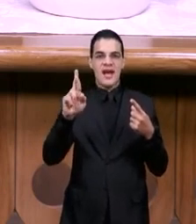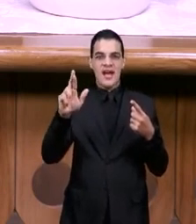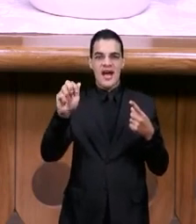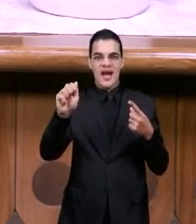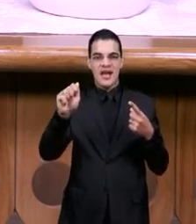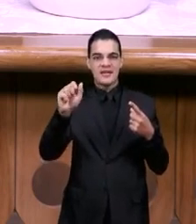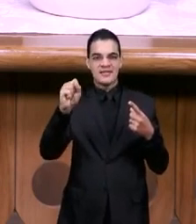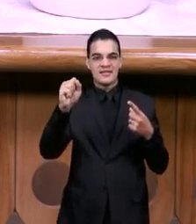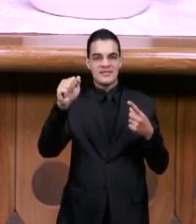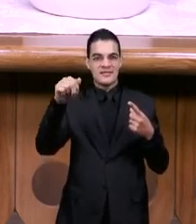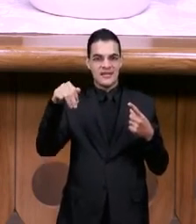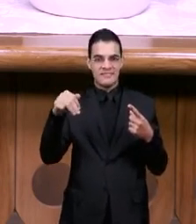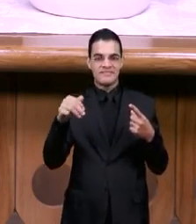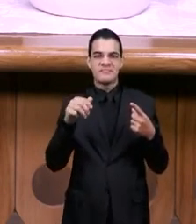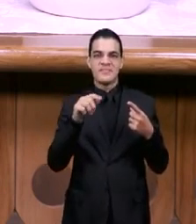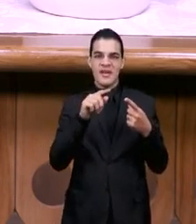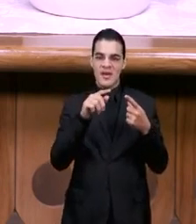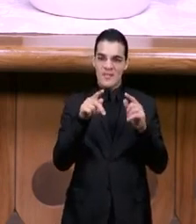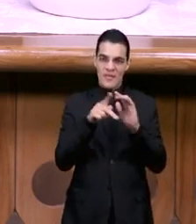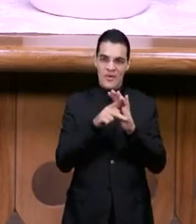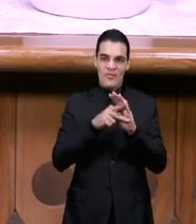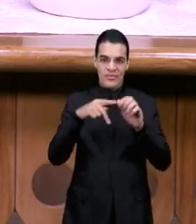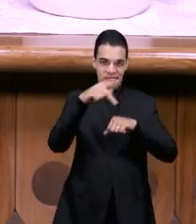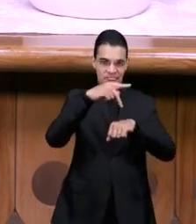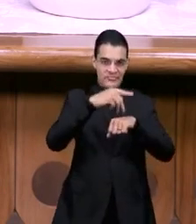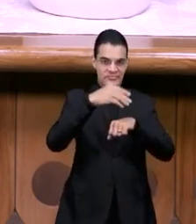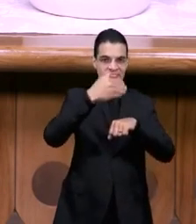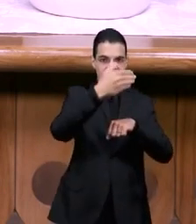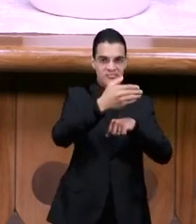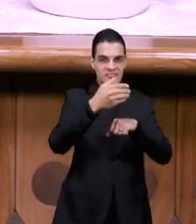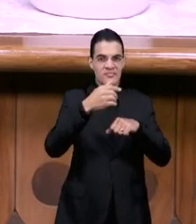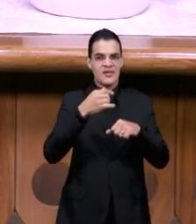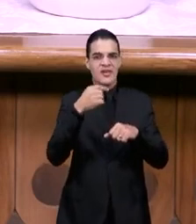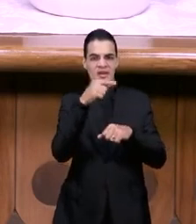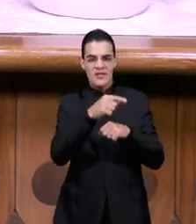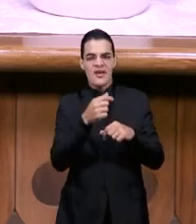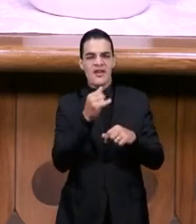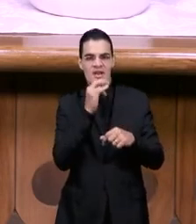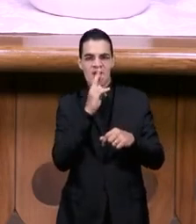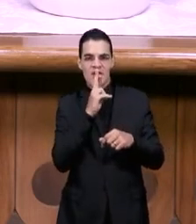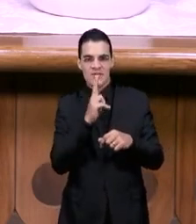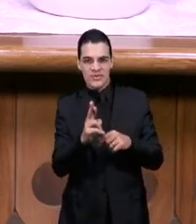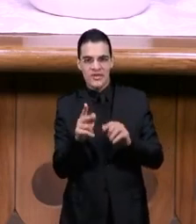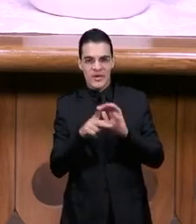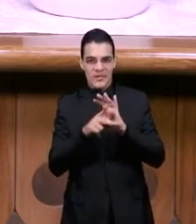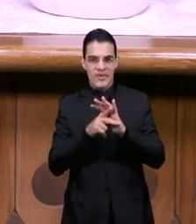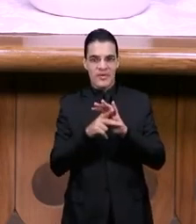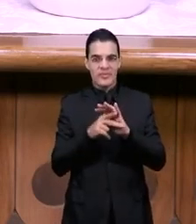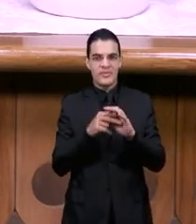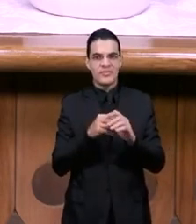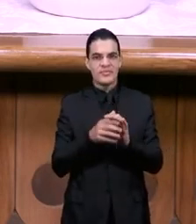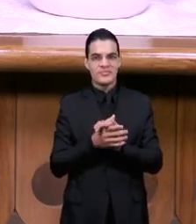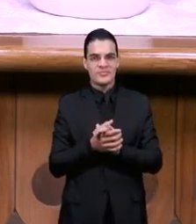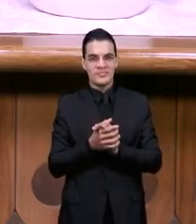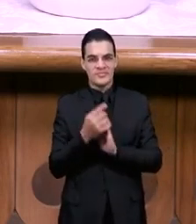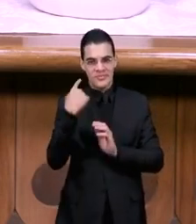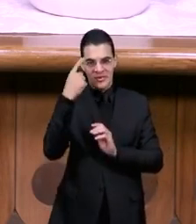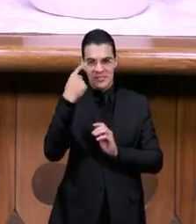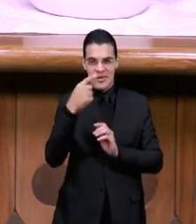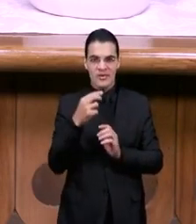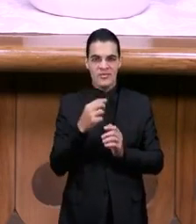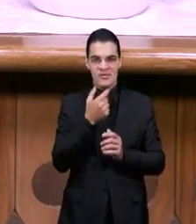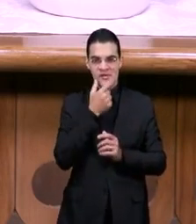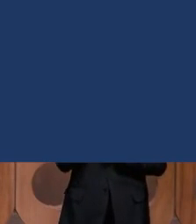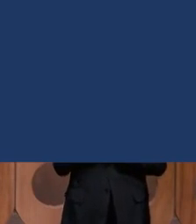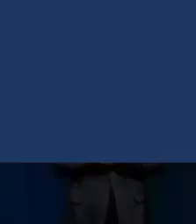Vista in Santo Domingo, Dominican Republic. We're going to hear this in Spanish. And then we're going to go to